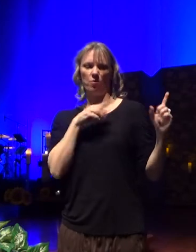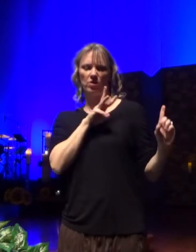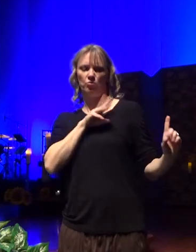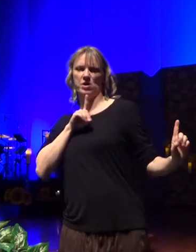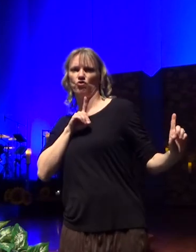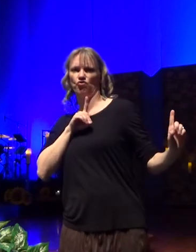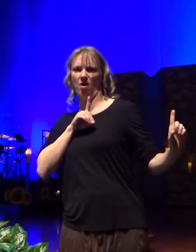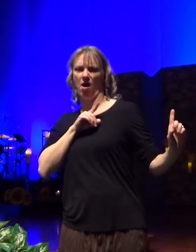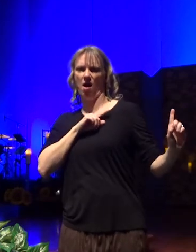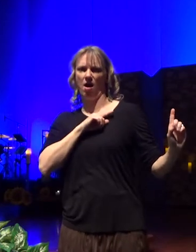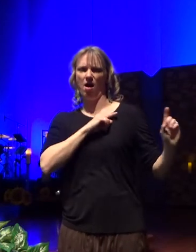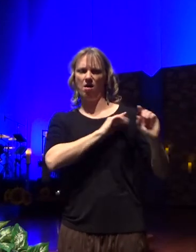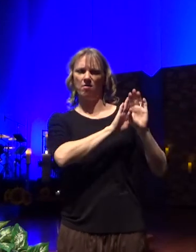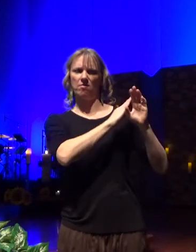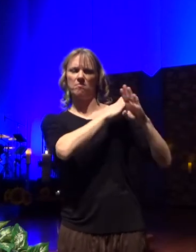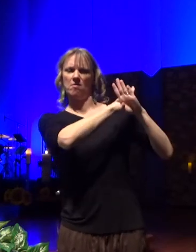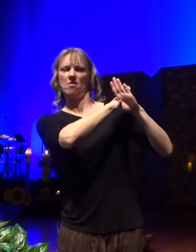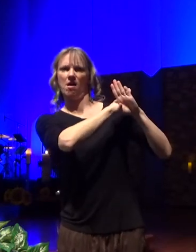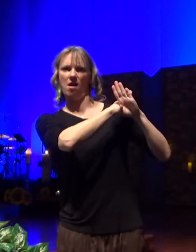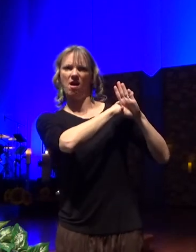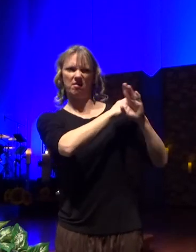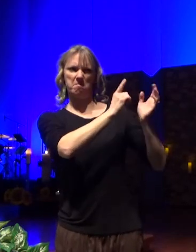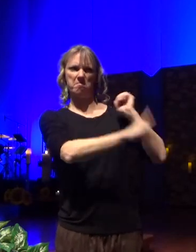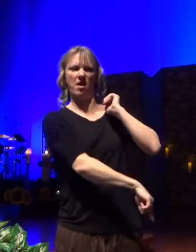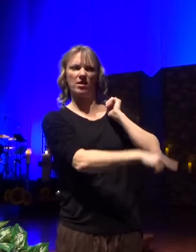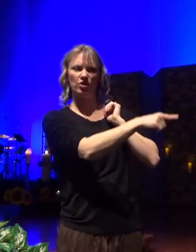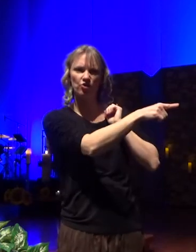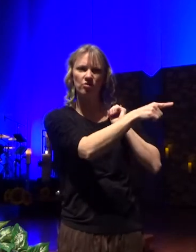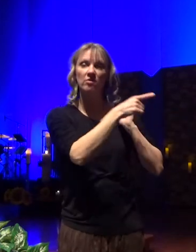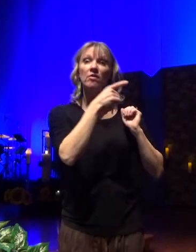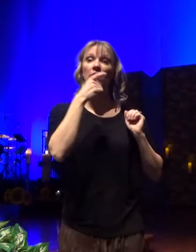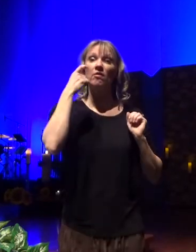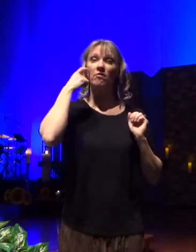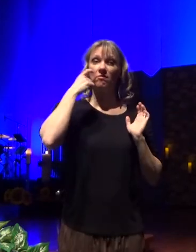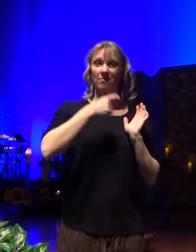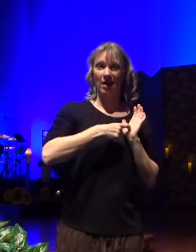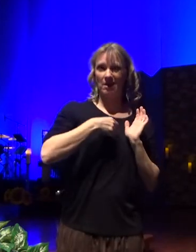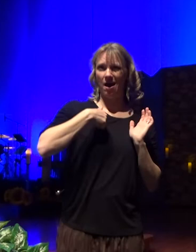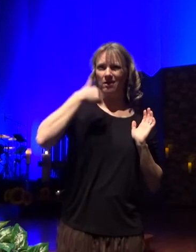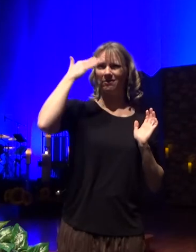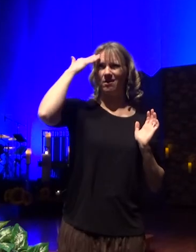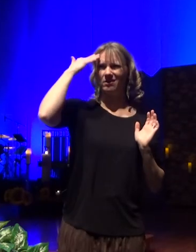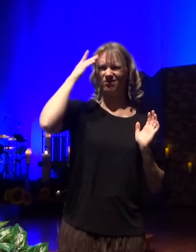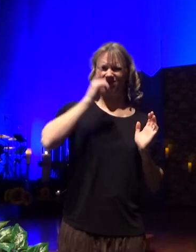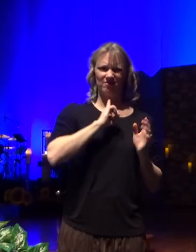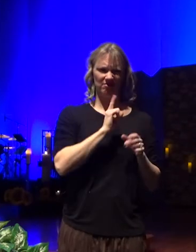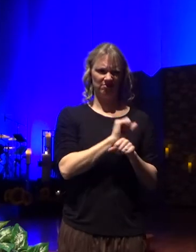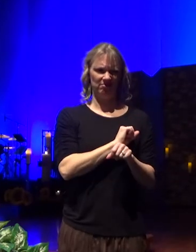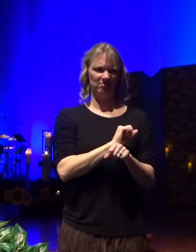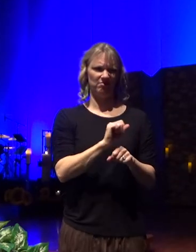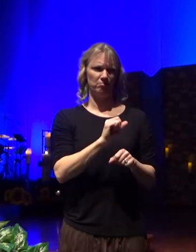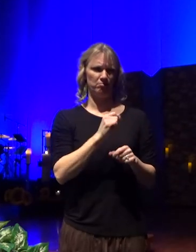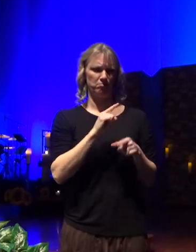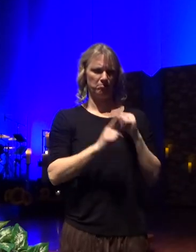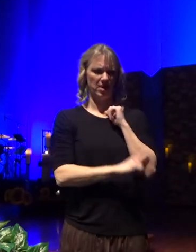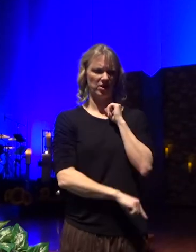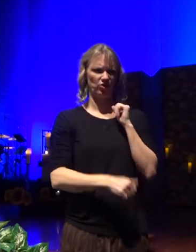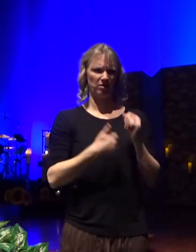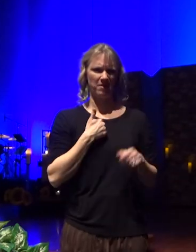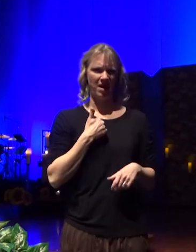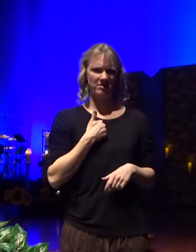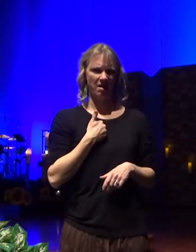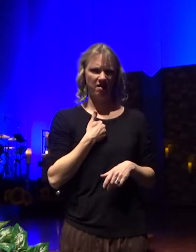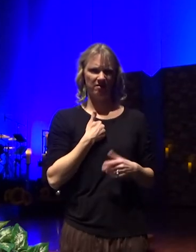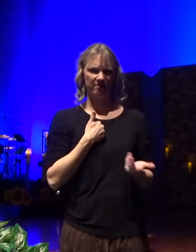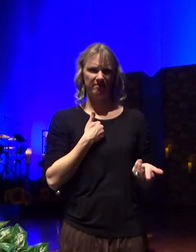of withdrawing, of putting up a wall in a punishing way, and realizing with some consciousness that I was just punishing myself,